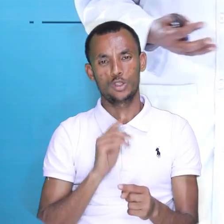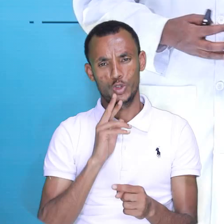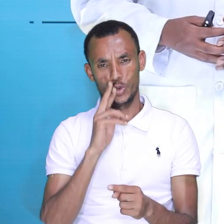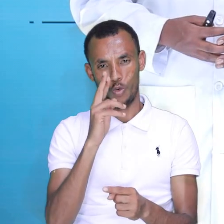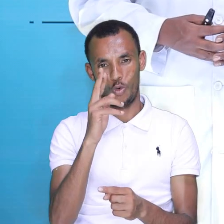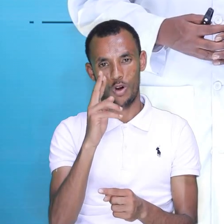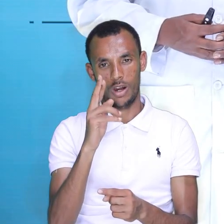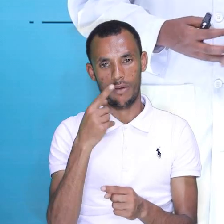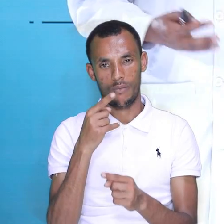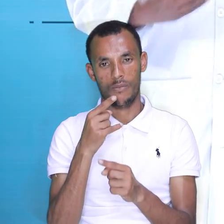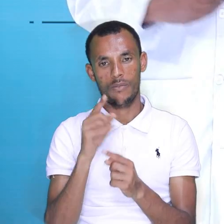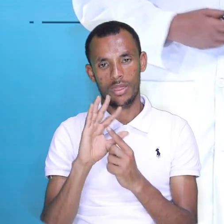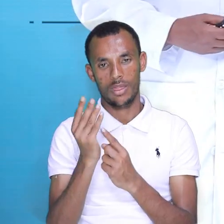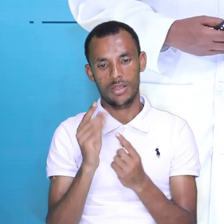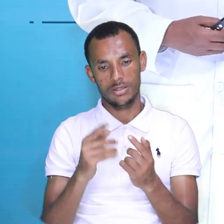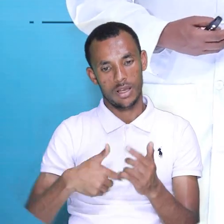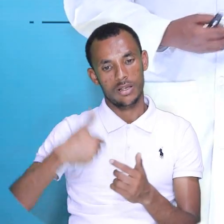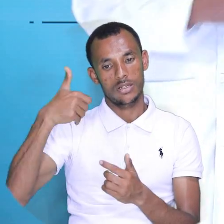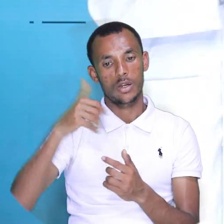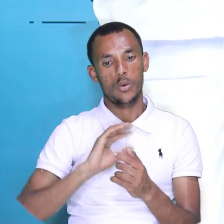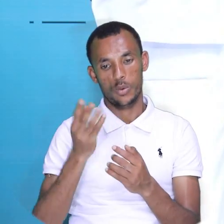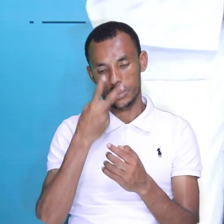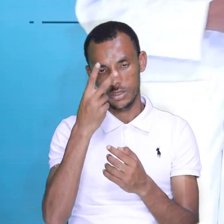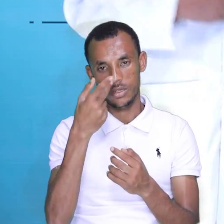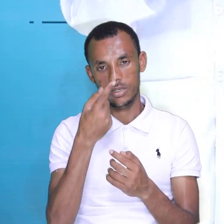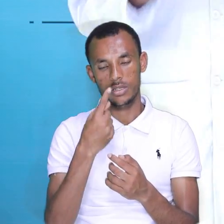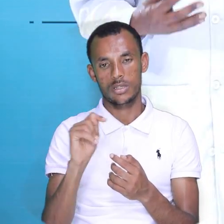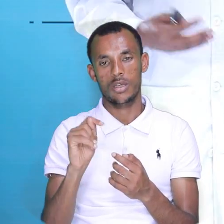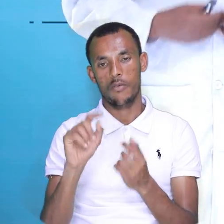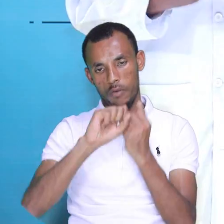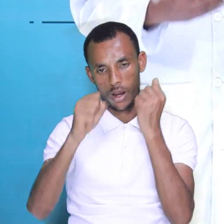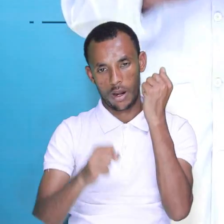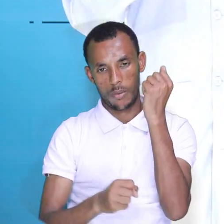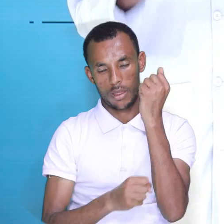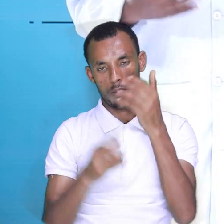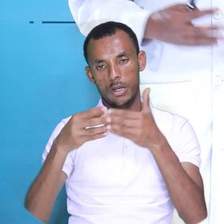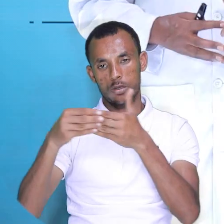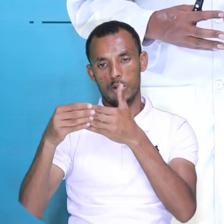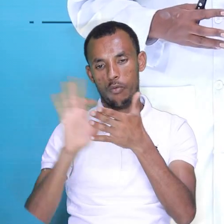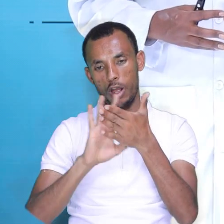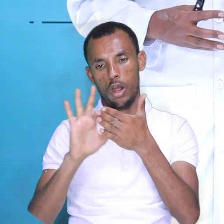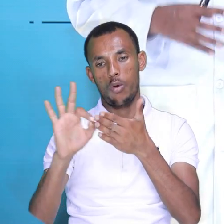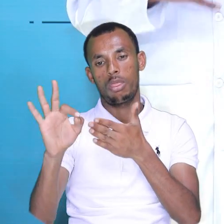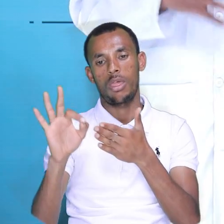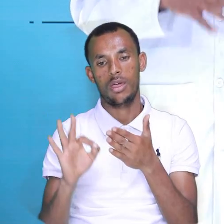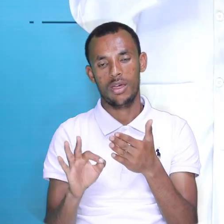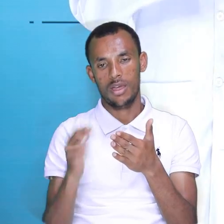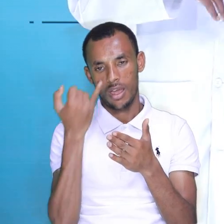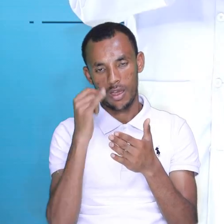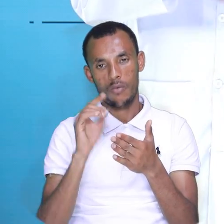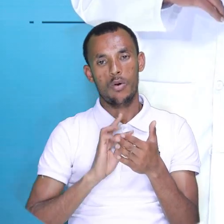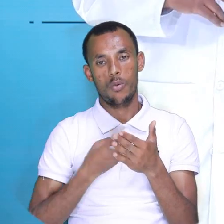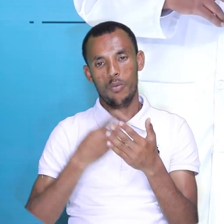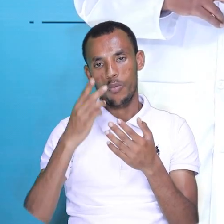event. The other what we see, what we have seen, fundamental principle of counting. If